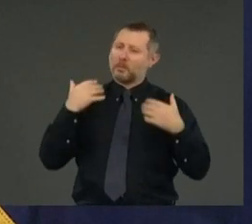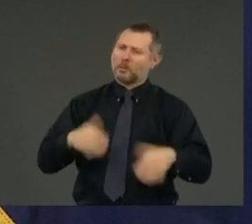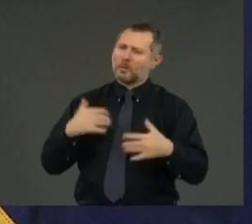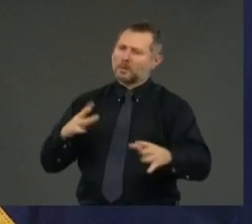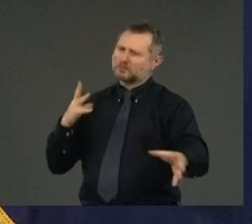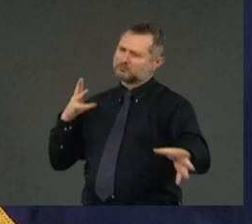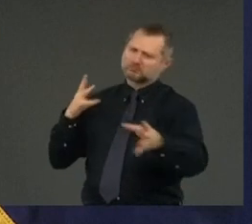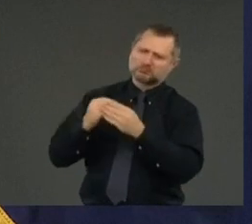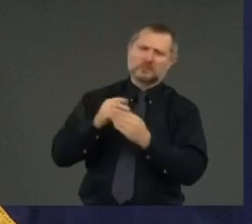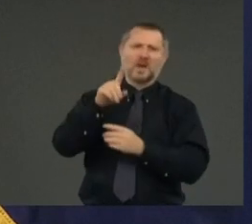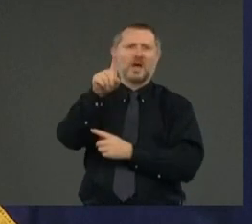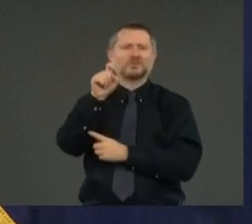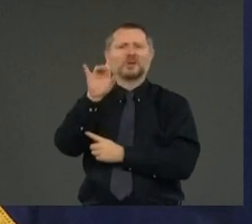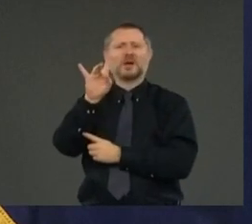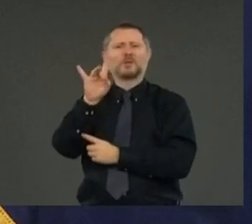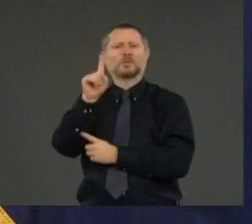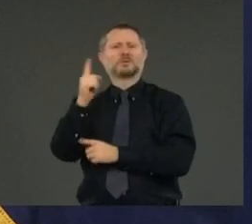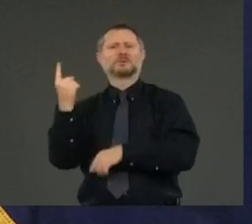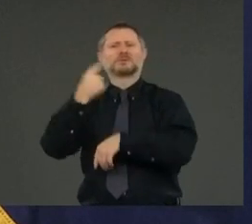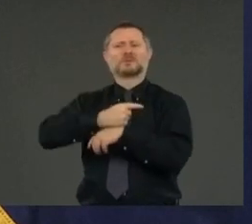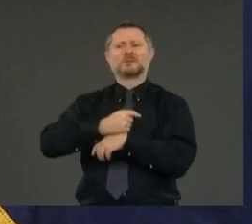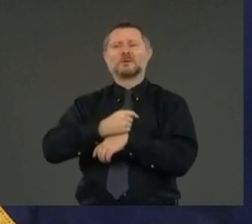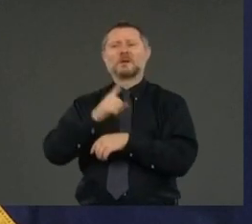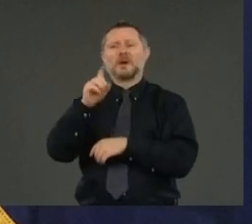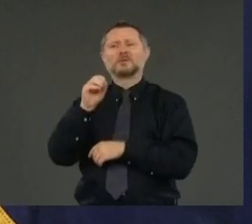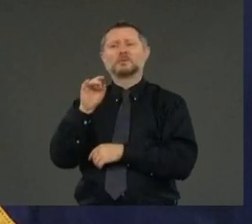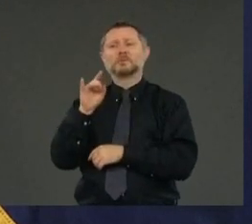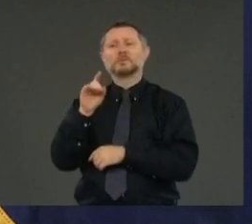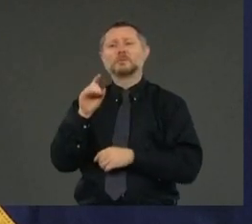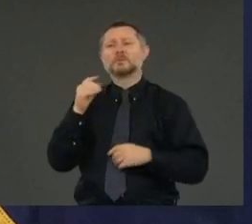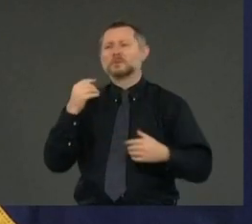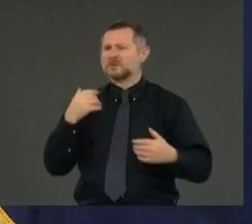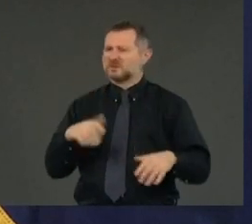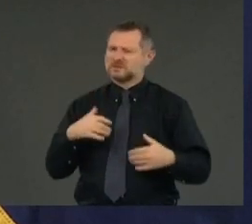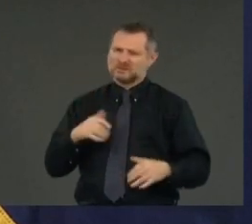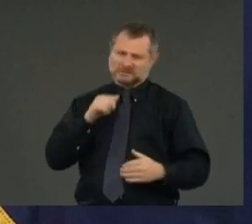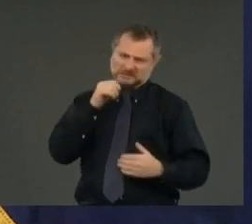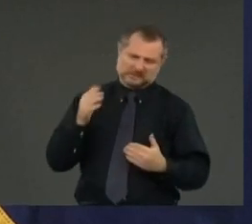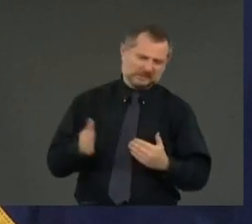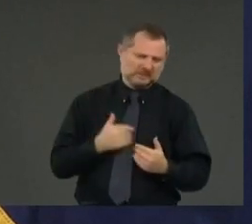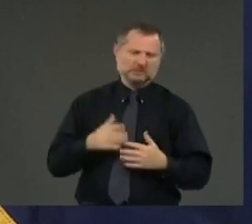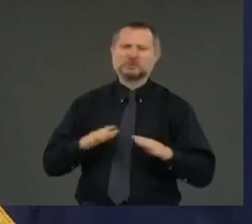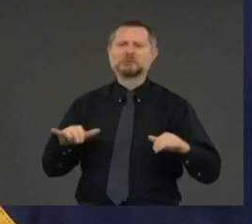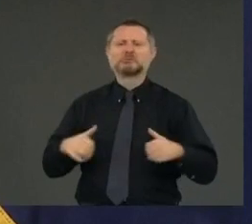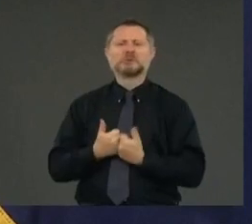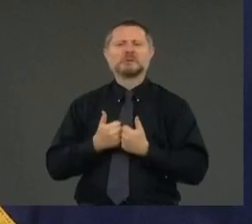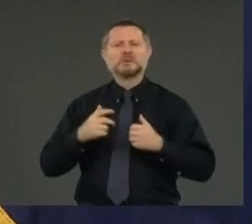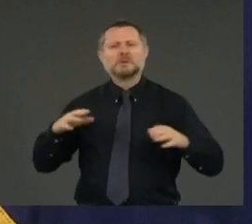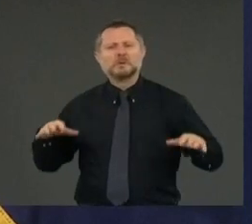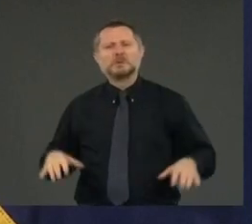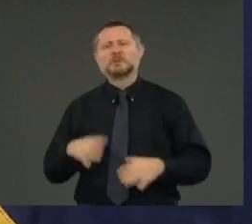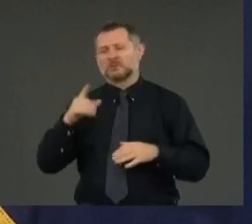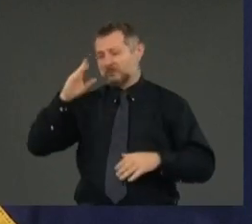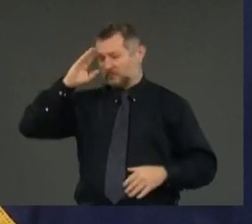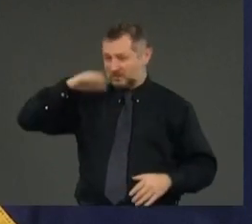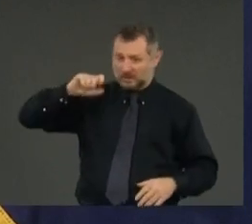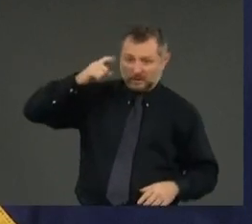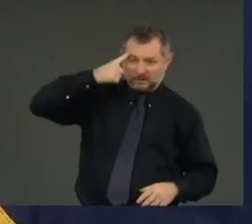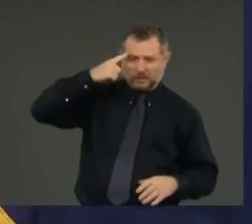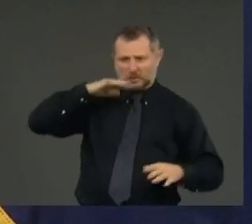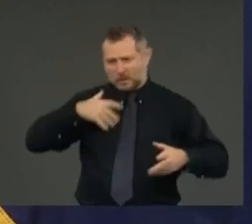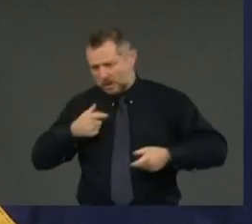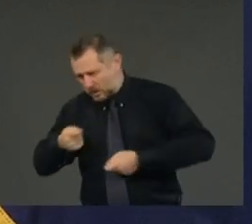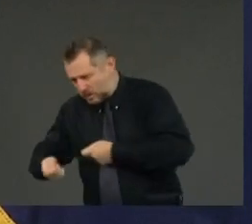108 days. This was a degree of difficulty and a challenge for government dealing with this